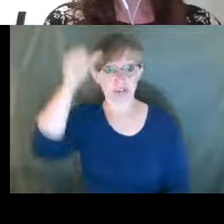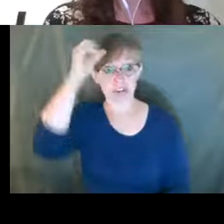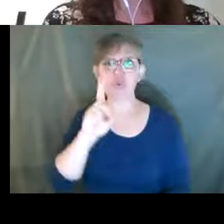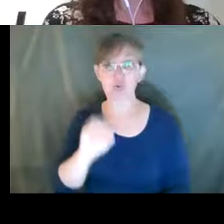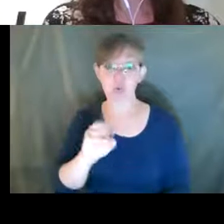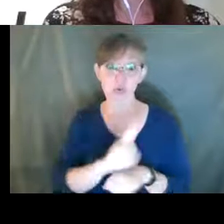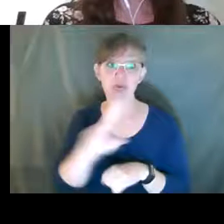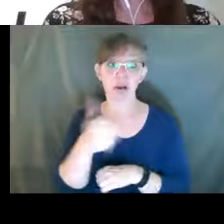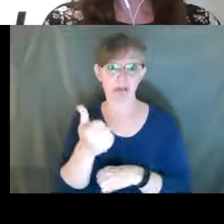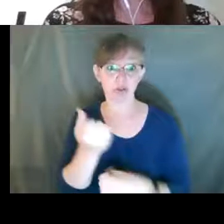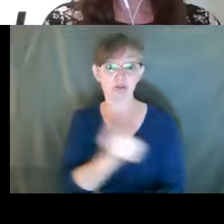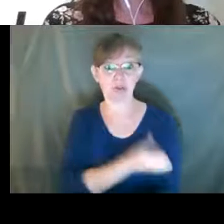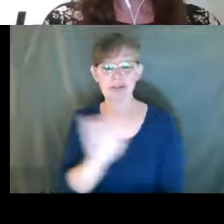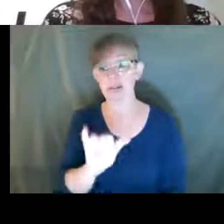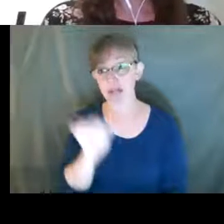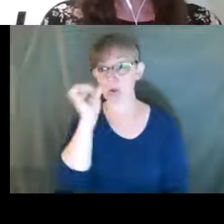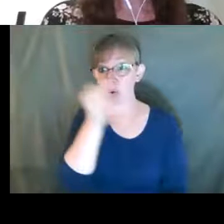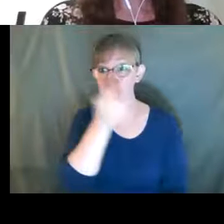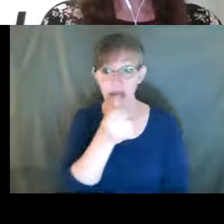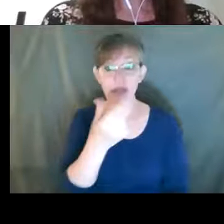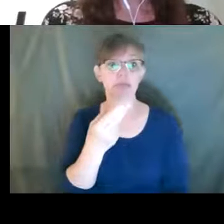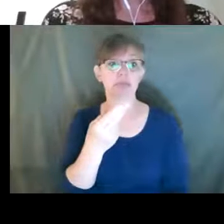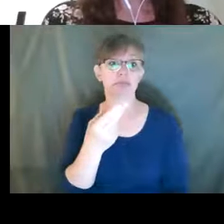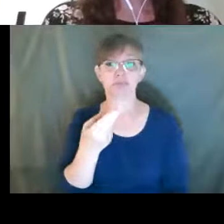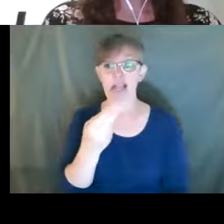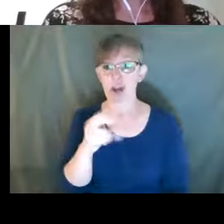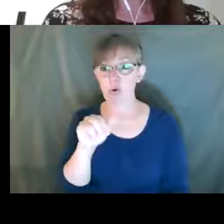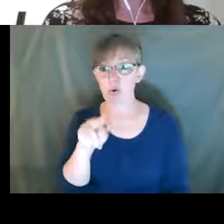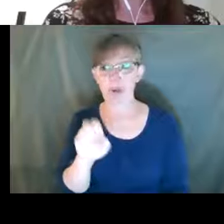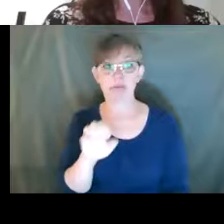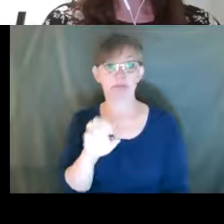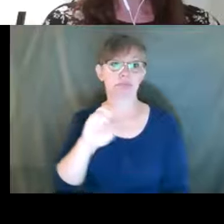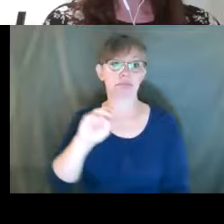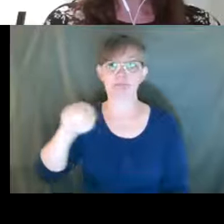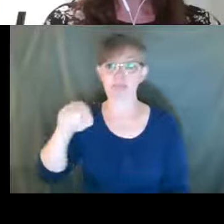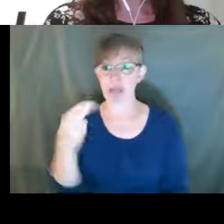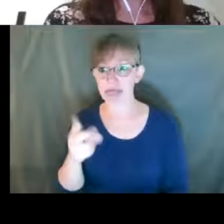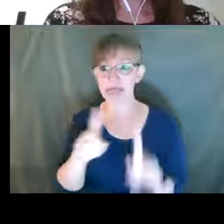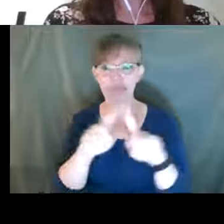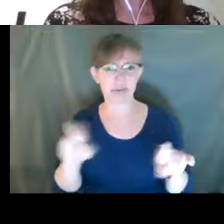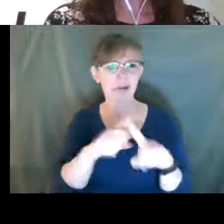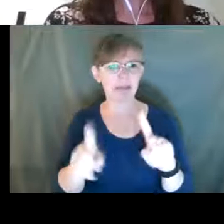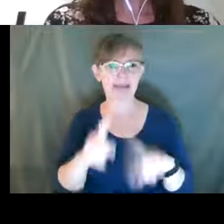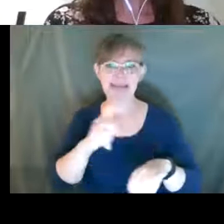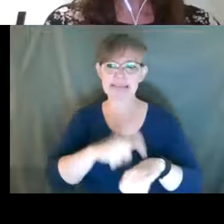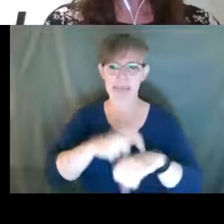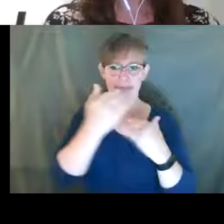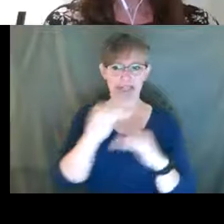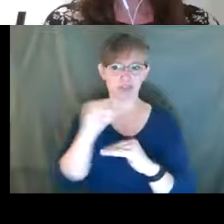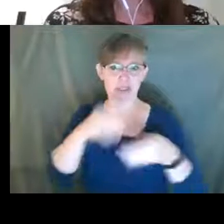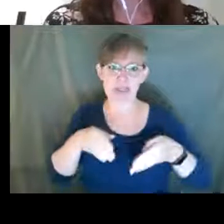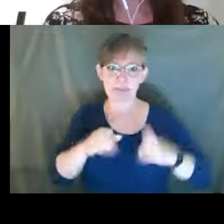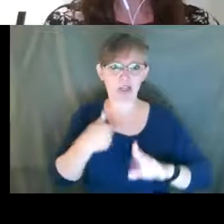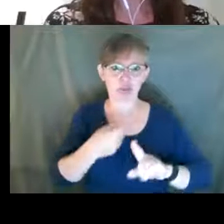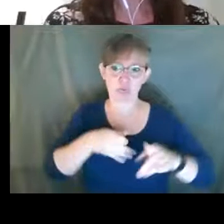cocaine, heroin, methamphetamine, but time doesn't allow me to go into these in more detail. However, the